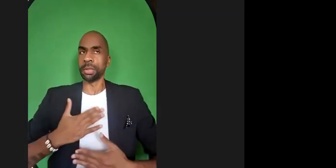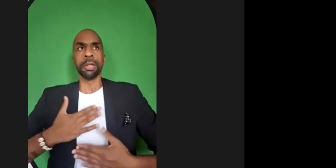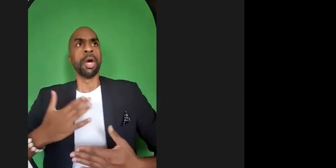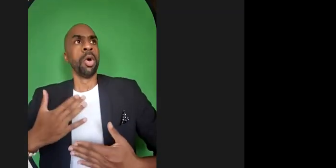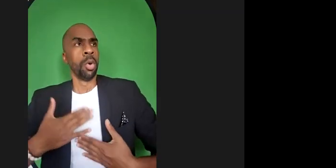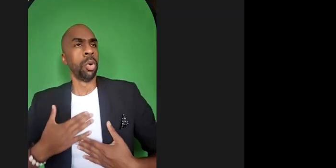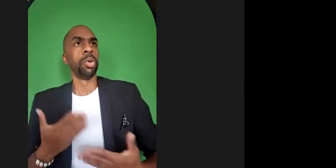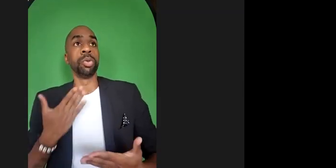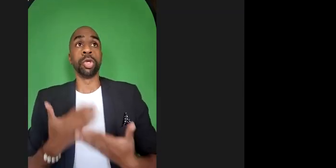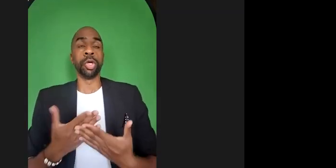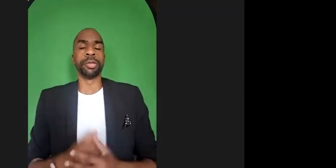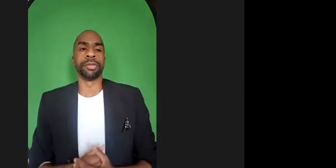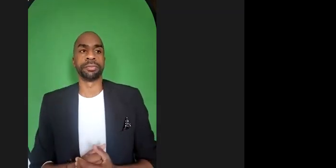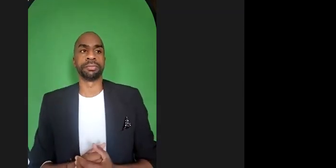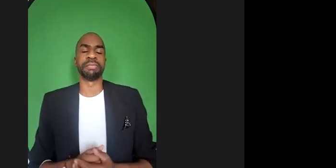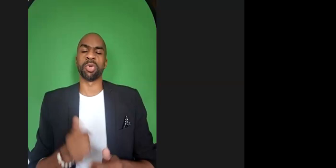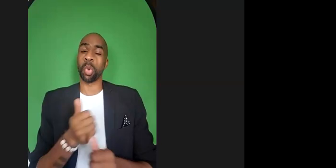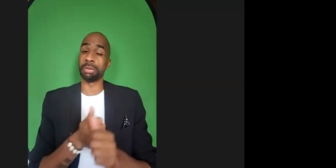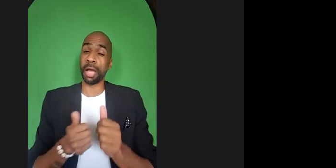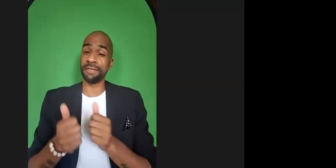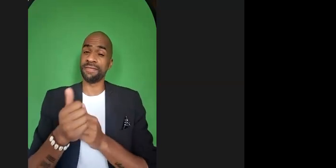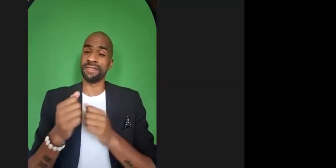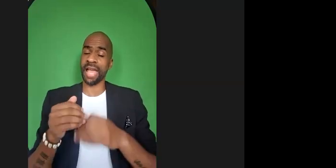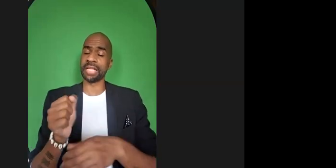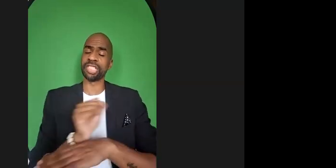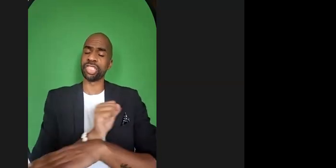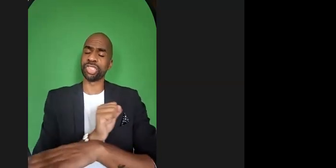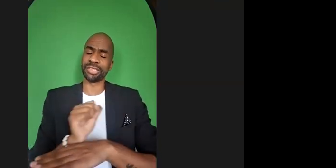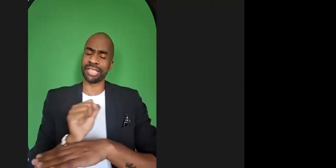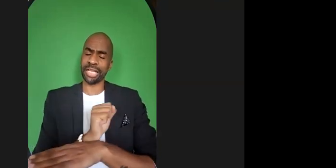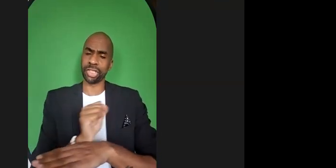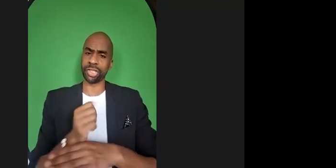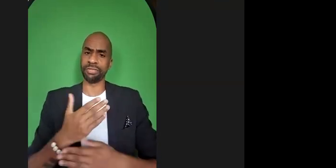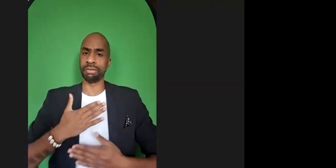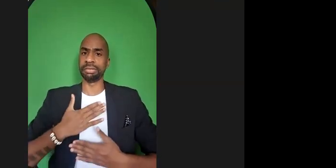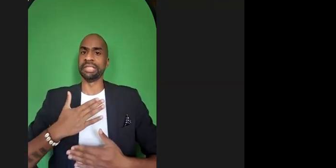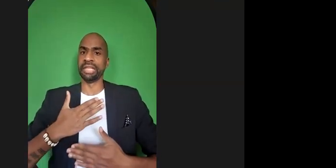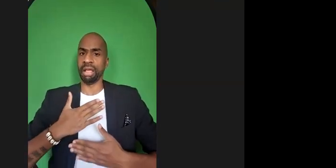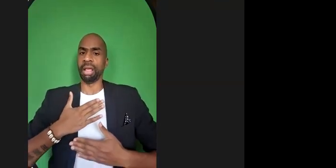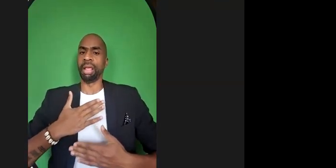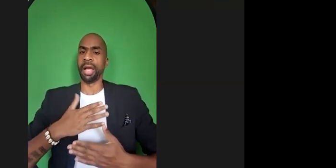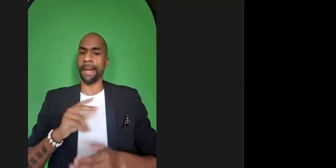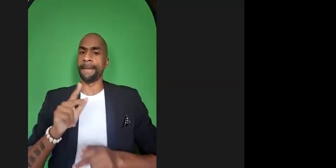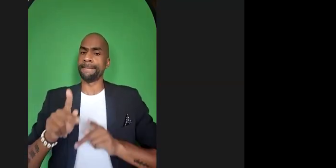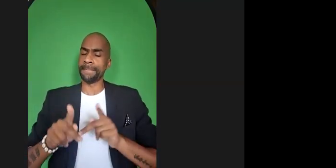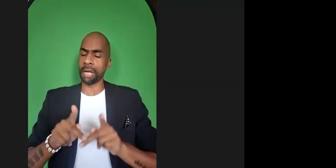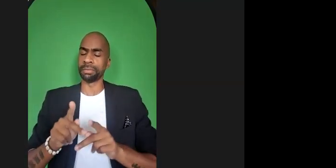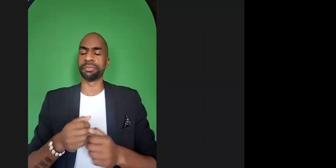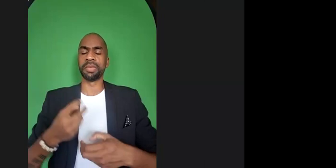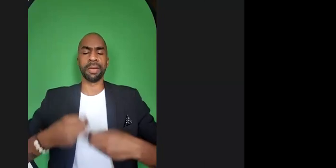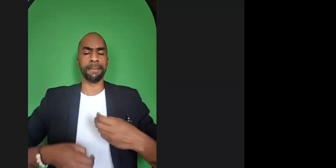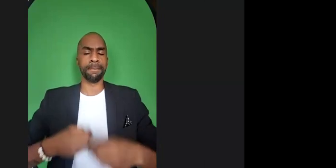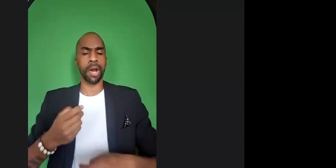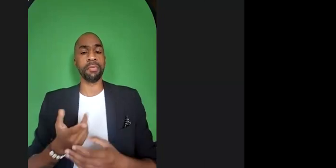then at very advanced stages, when the breathing weakness advances further, people with ALS face the decision about whether they'd want to be put on